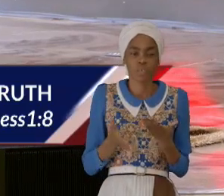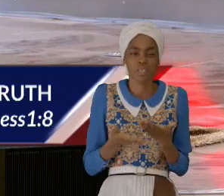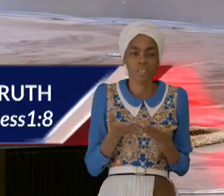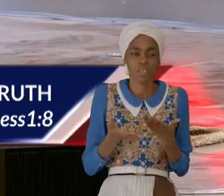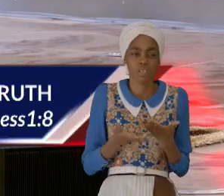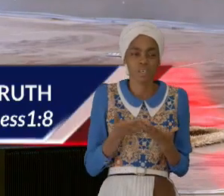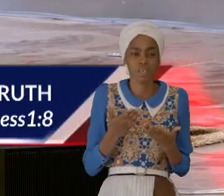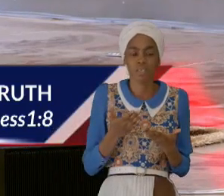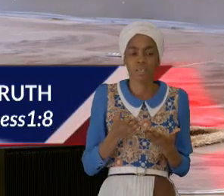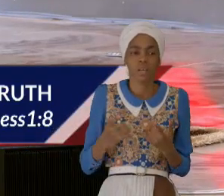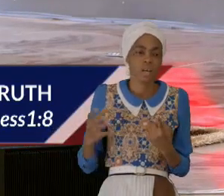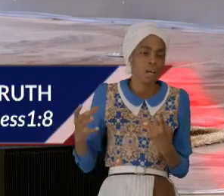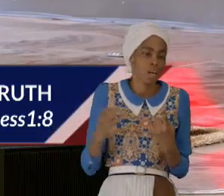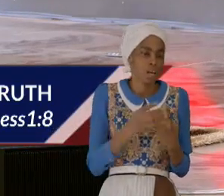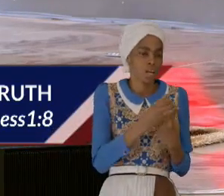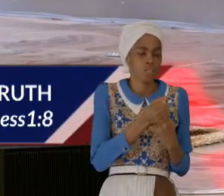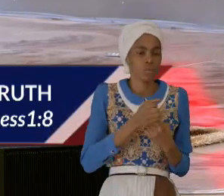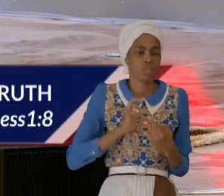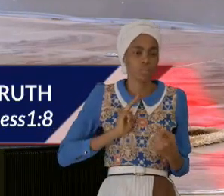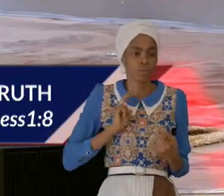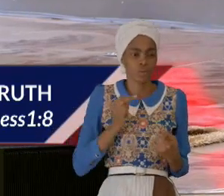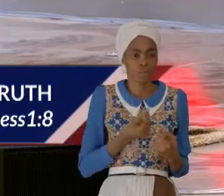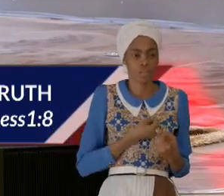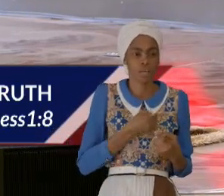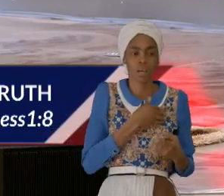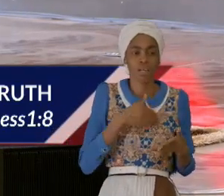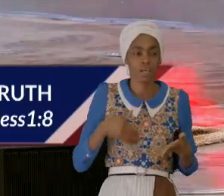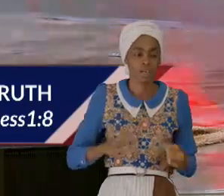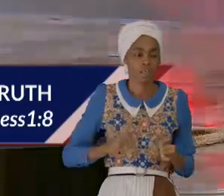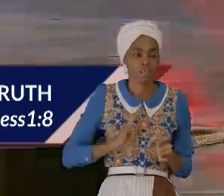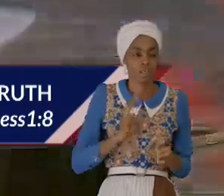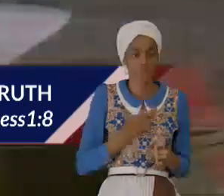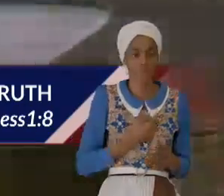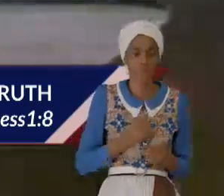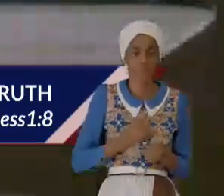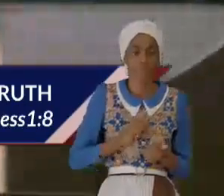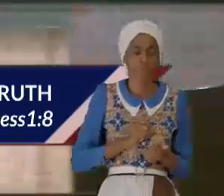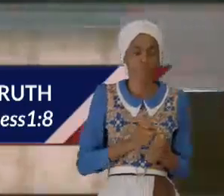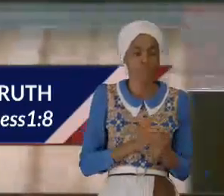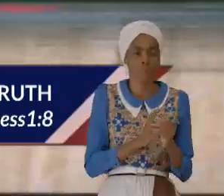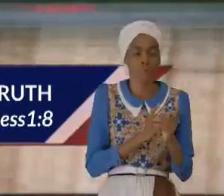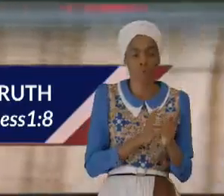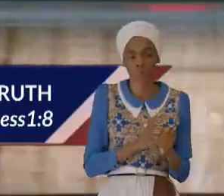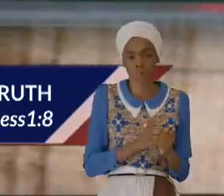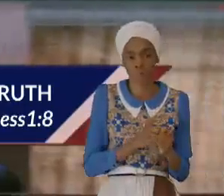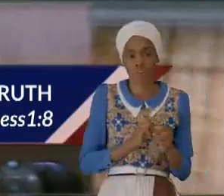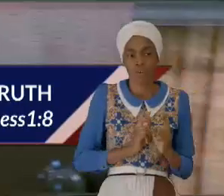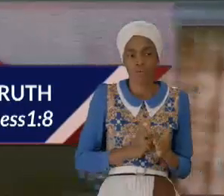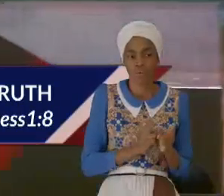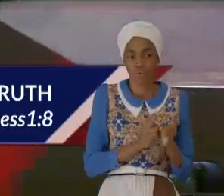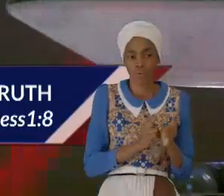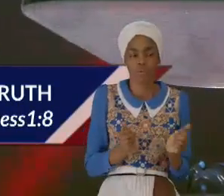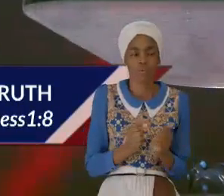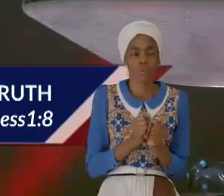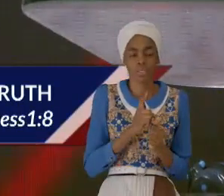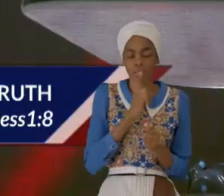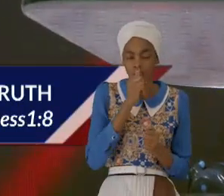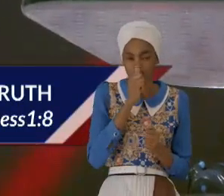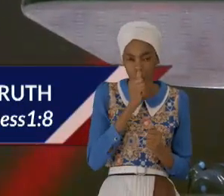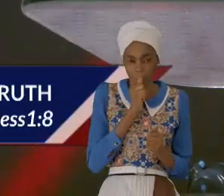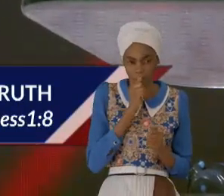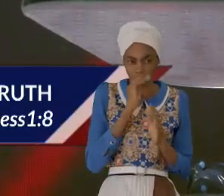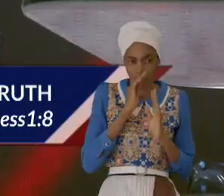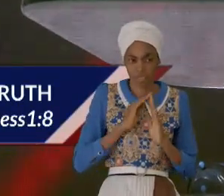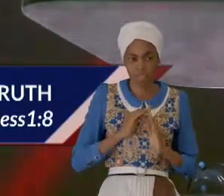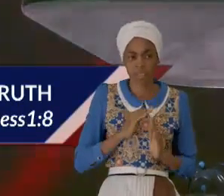easily beset us, and let us run, run, run with patience,